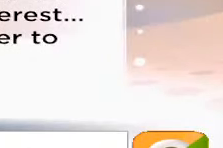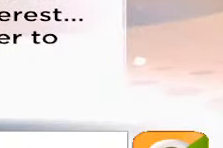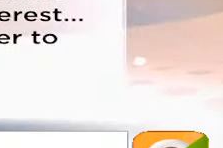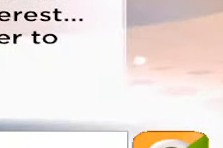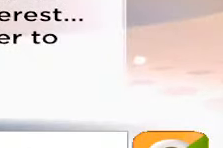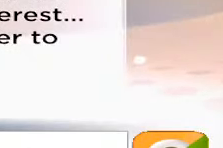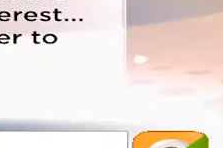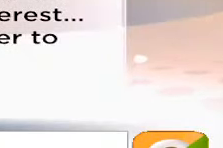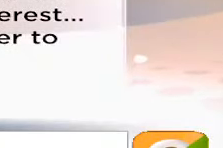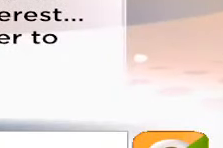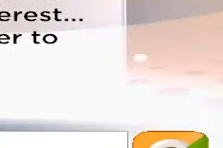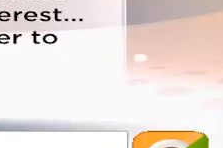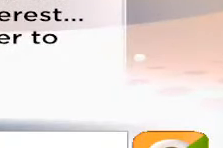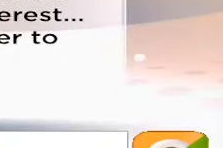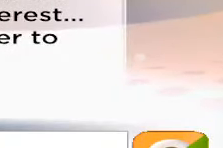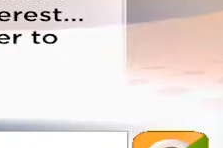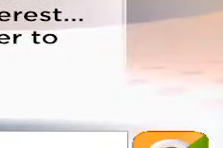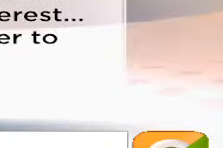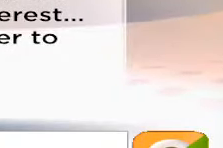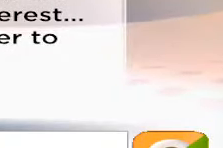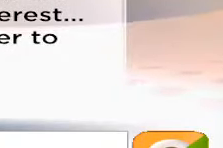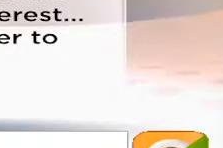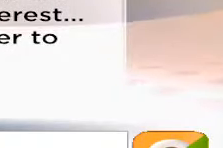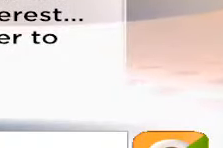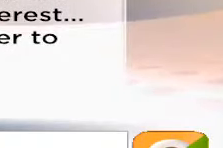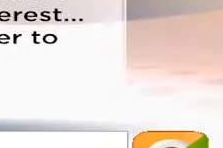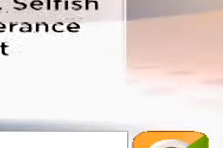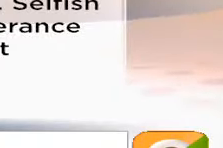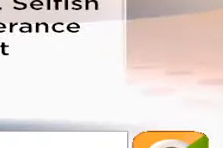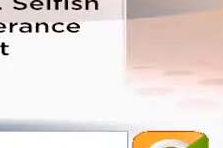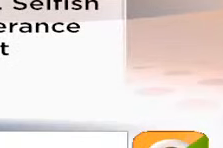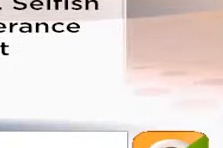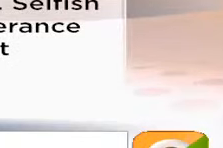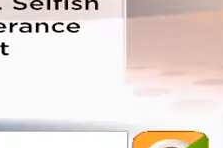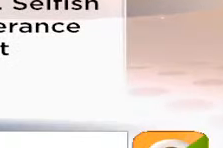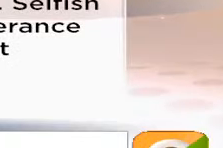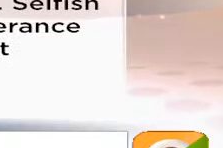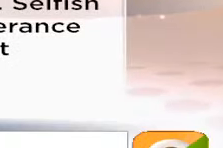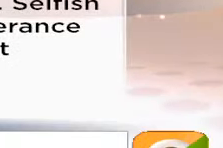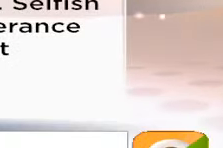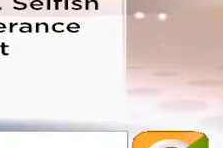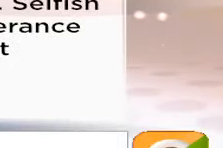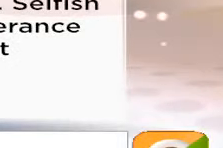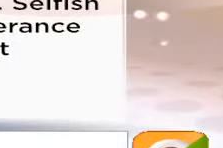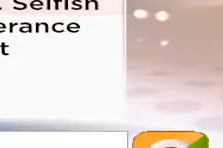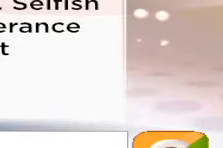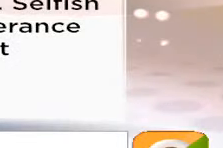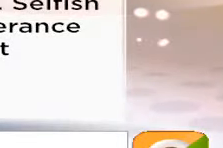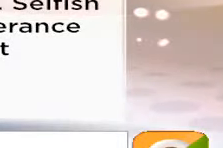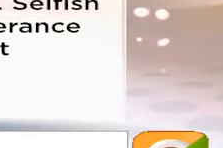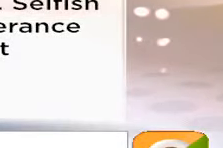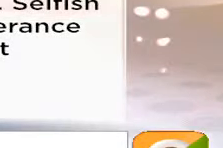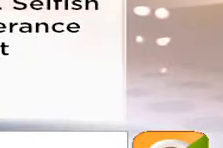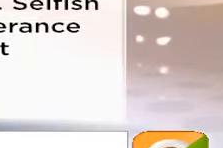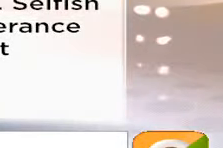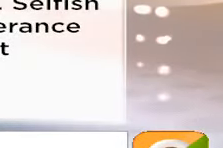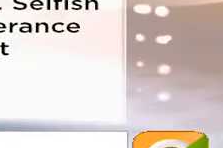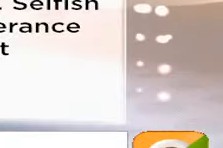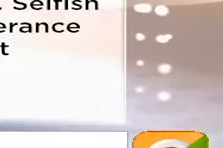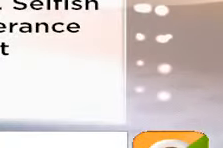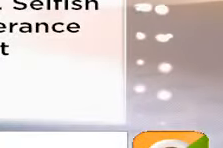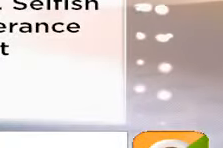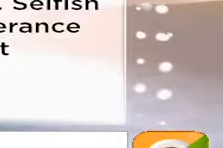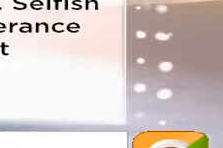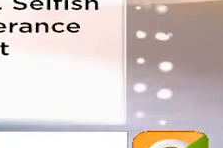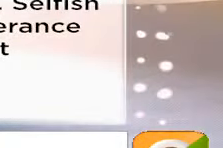just on paper to attract defectors. Okay. Engineer, thank you for that. Frederick Okango, you say we are first Kenyans, then